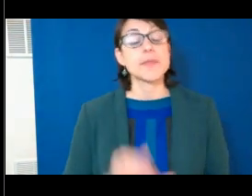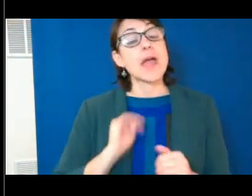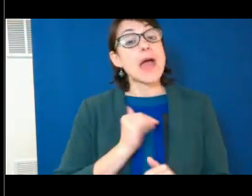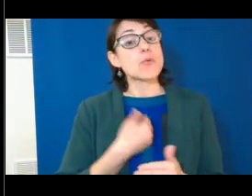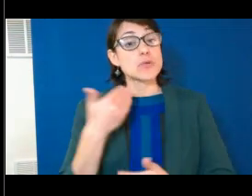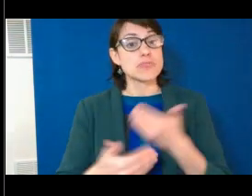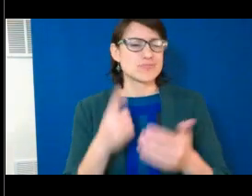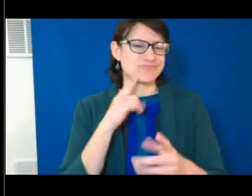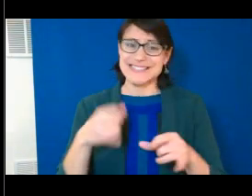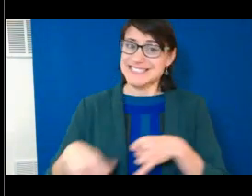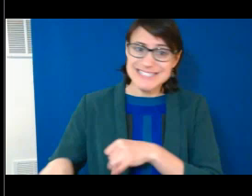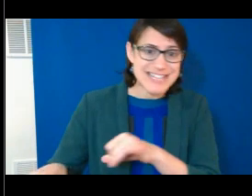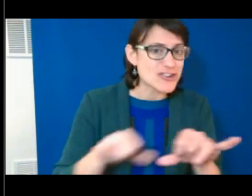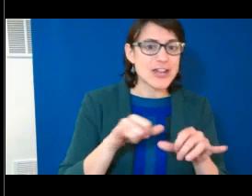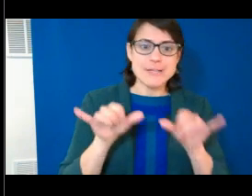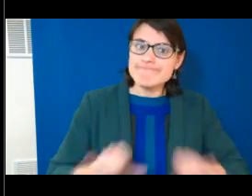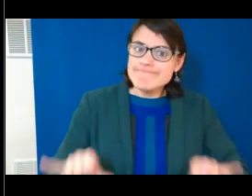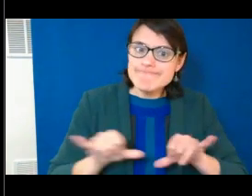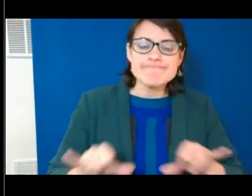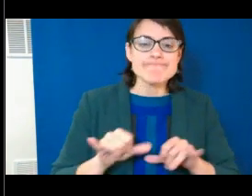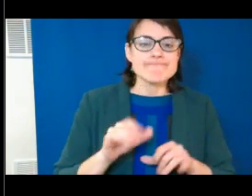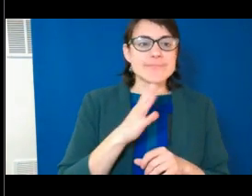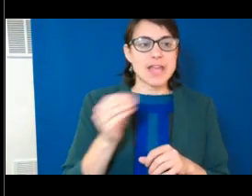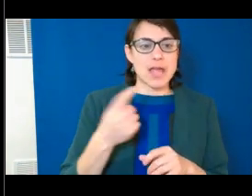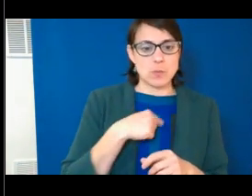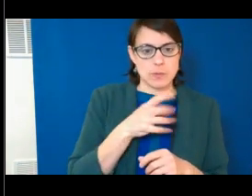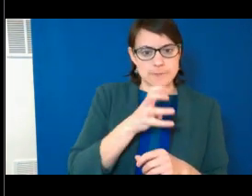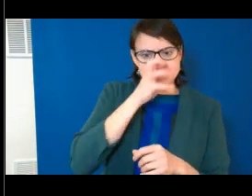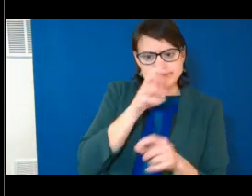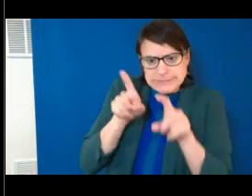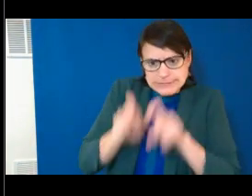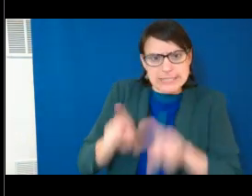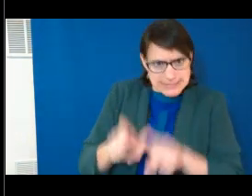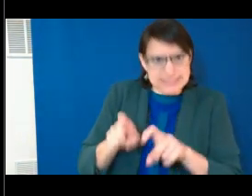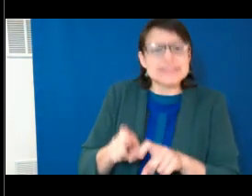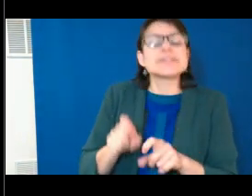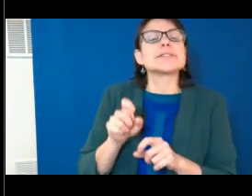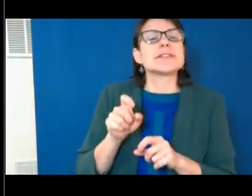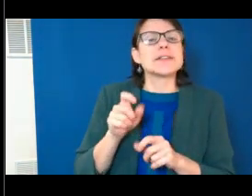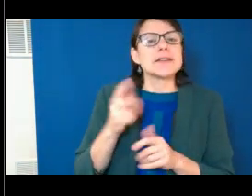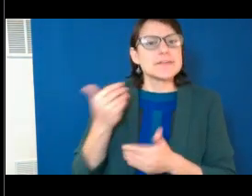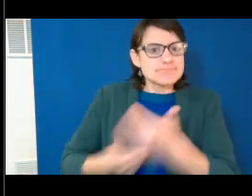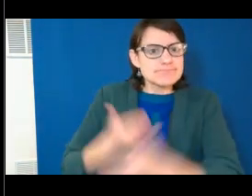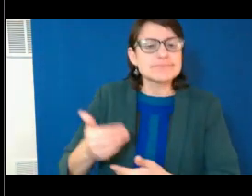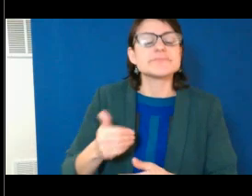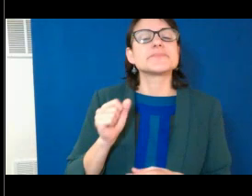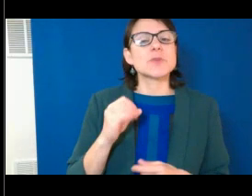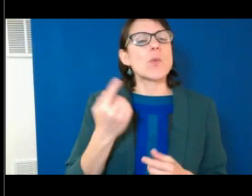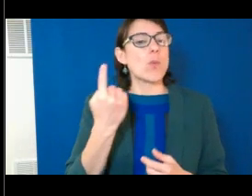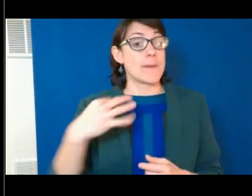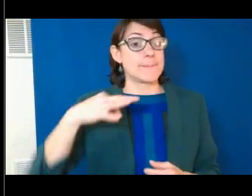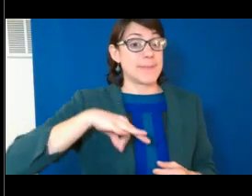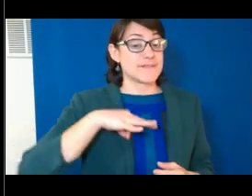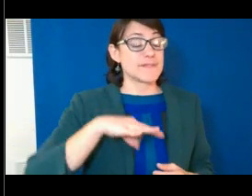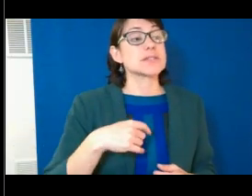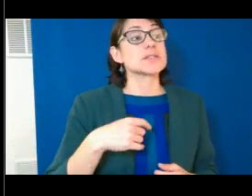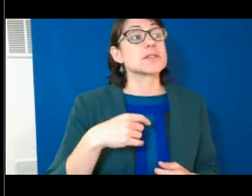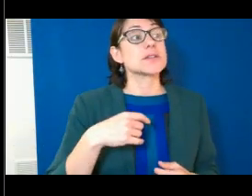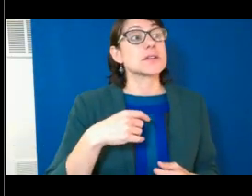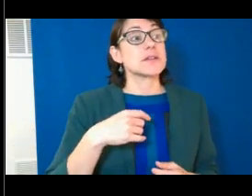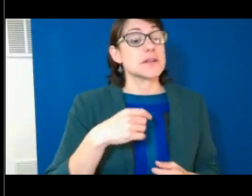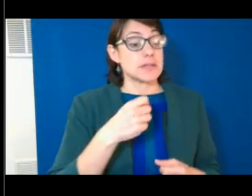has rigorously tested protocols. And so I think one of the benefits is just it goes into this national